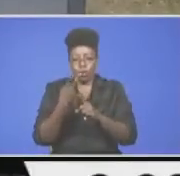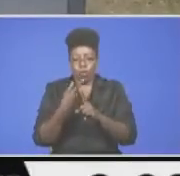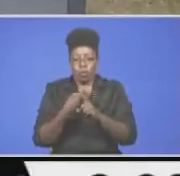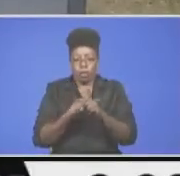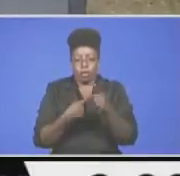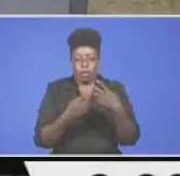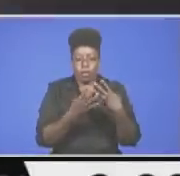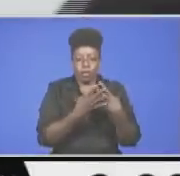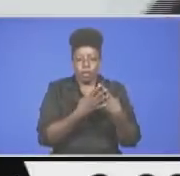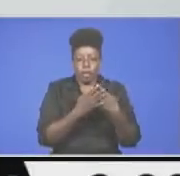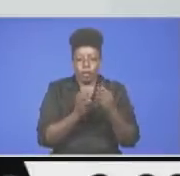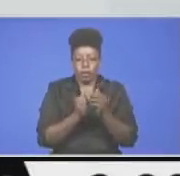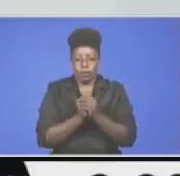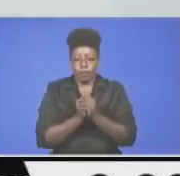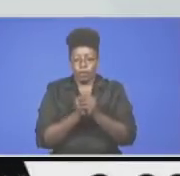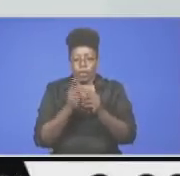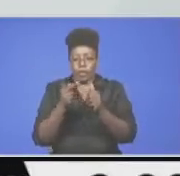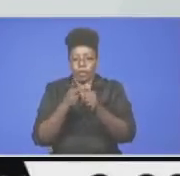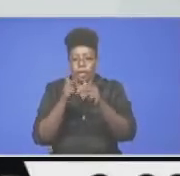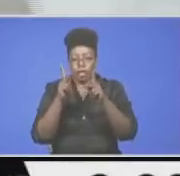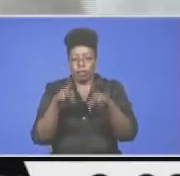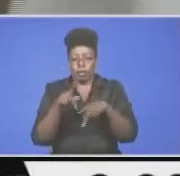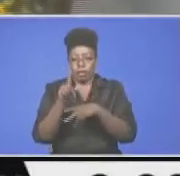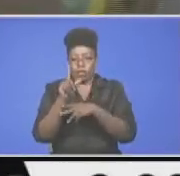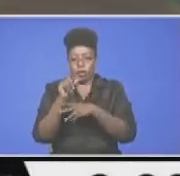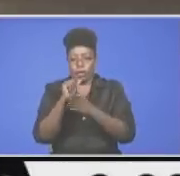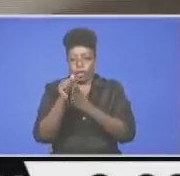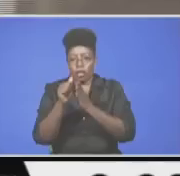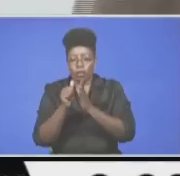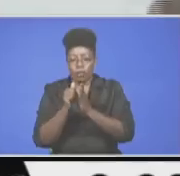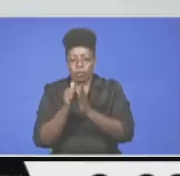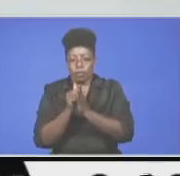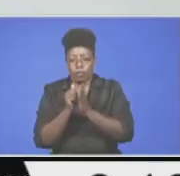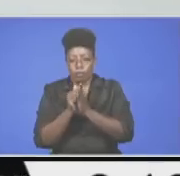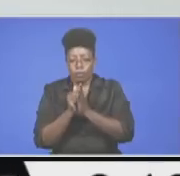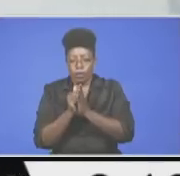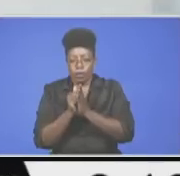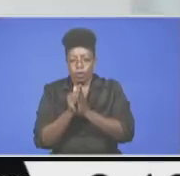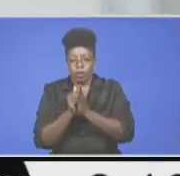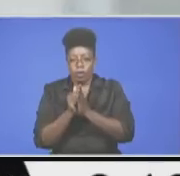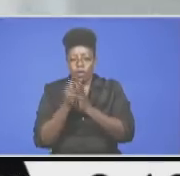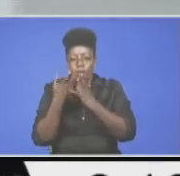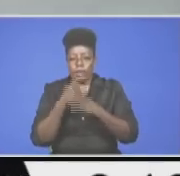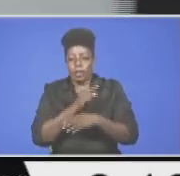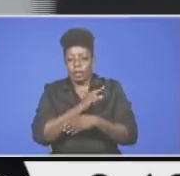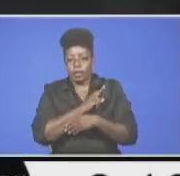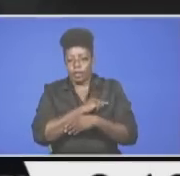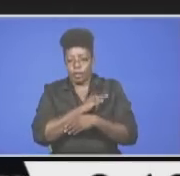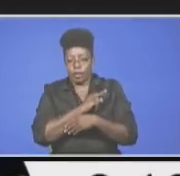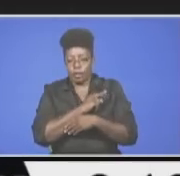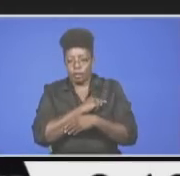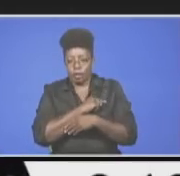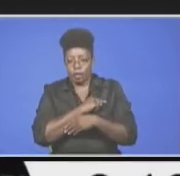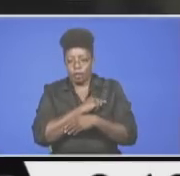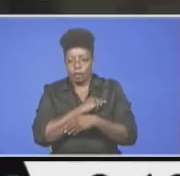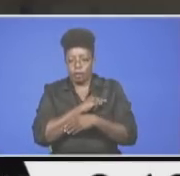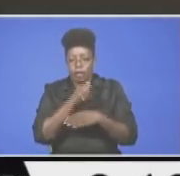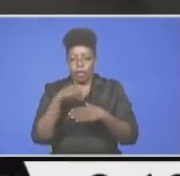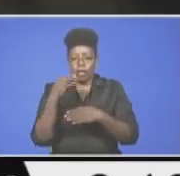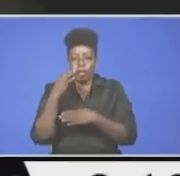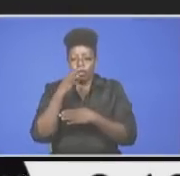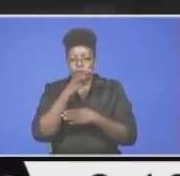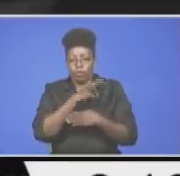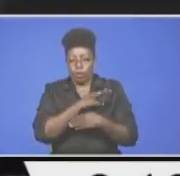bars. The second defendant, 20-year-old Nathan Bain, also pleaded guilty to similar charges in an unrelated fraud